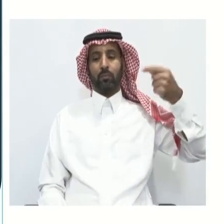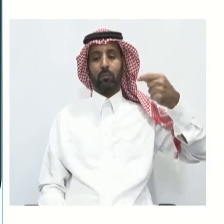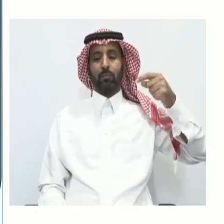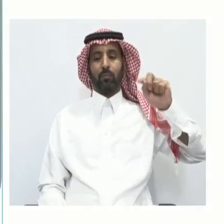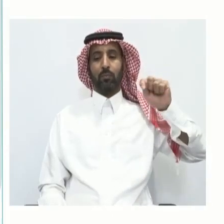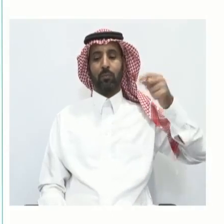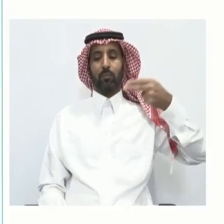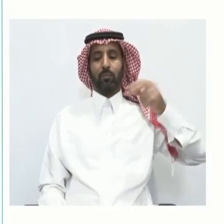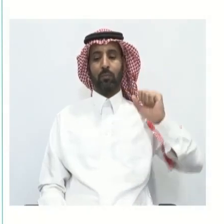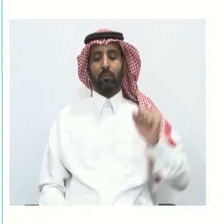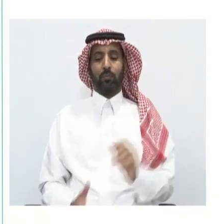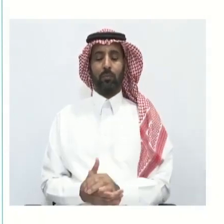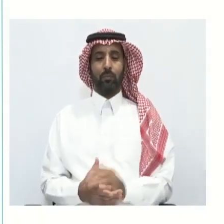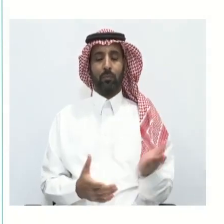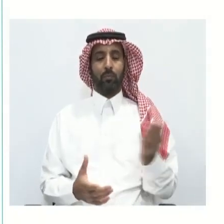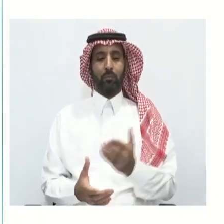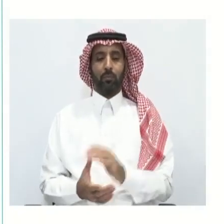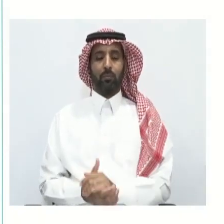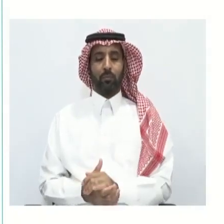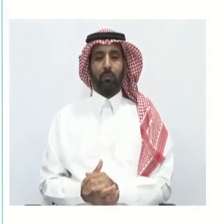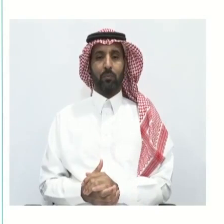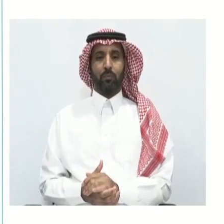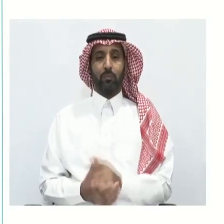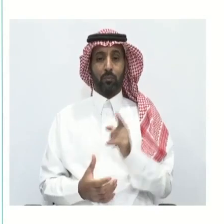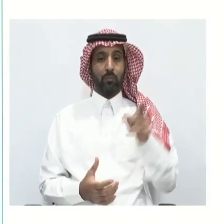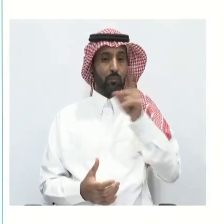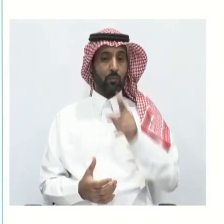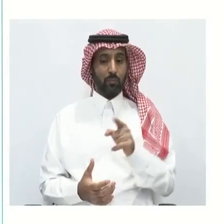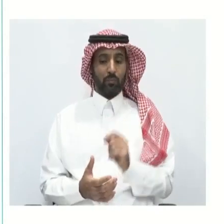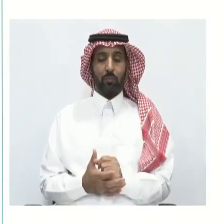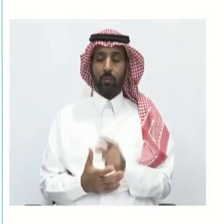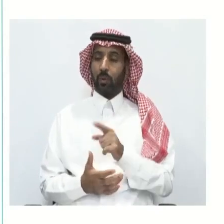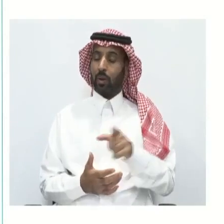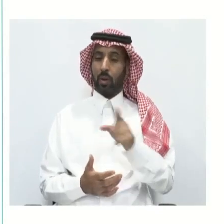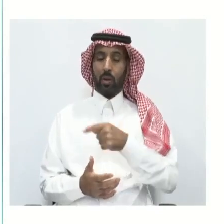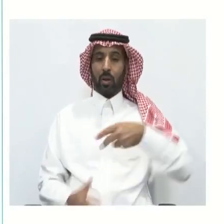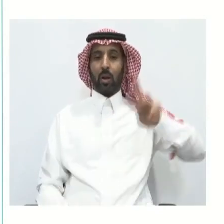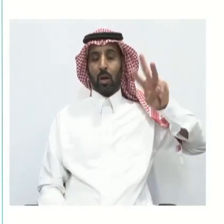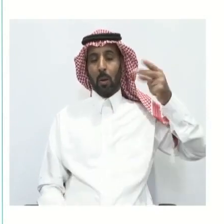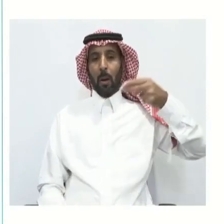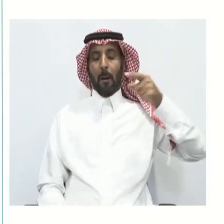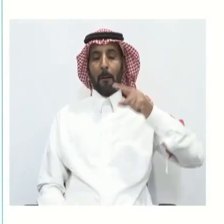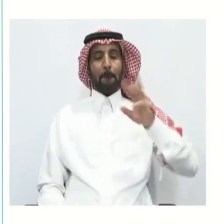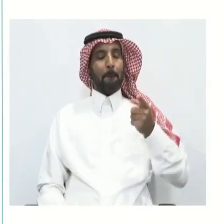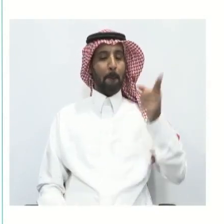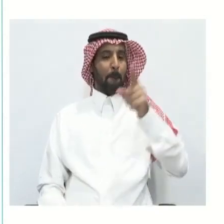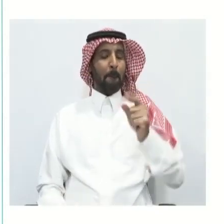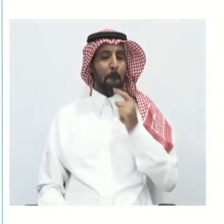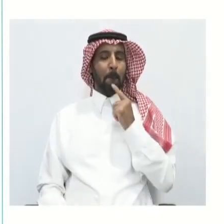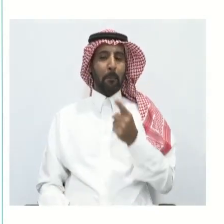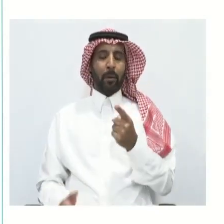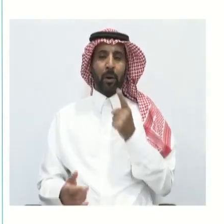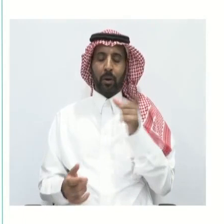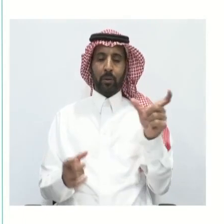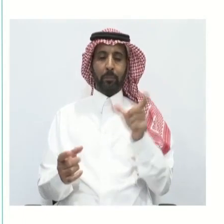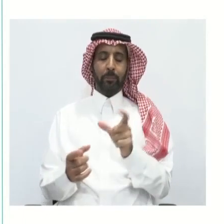going to stay for a month. When we ask questions with WH question word, we can make a contraction